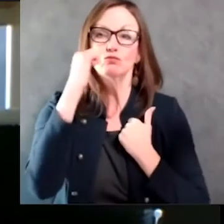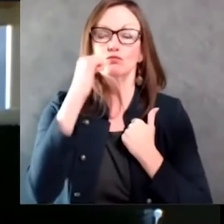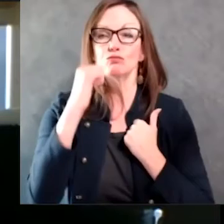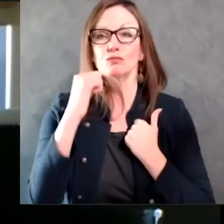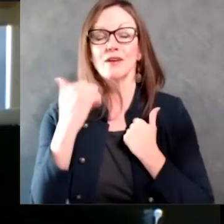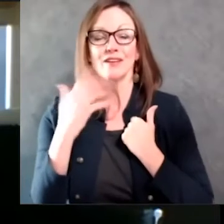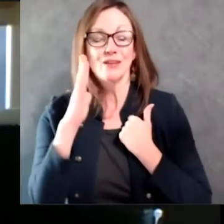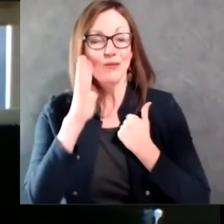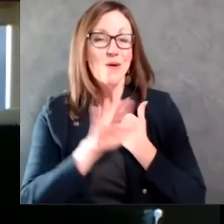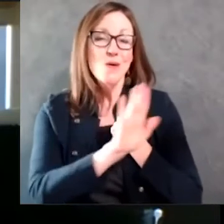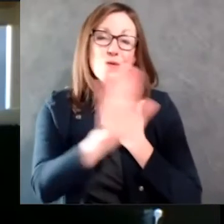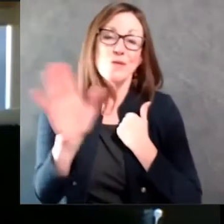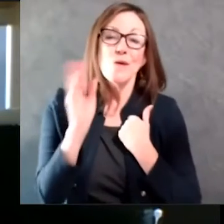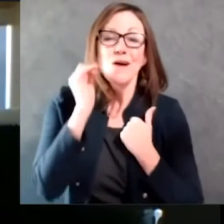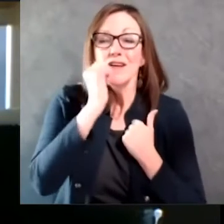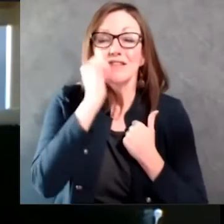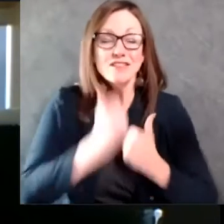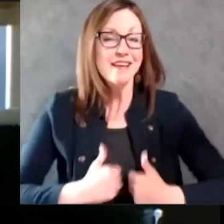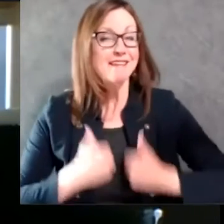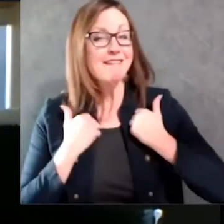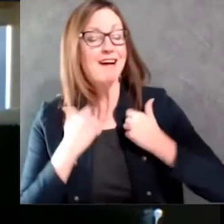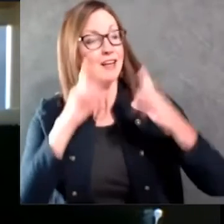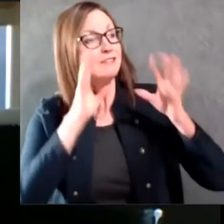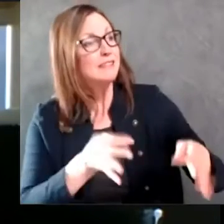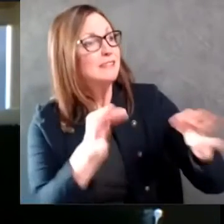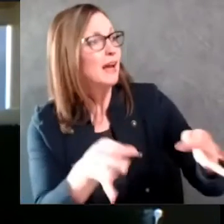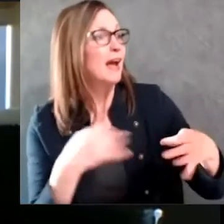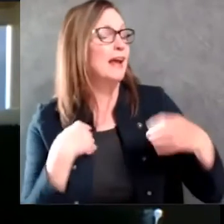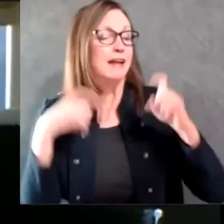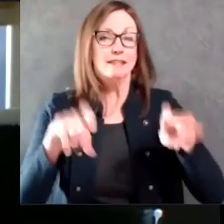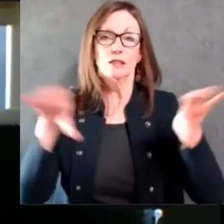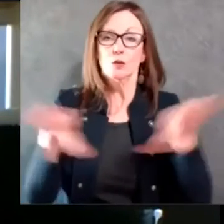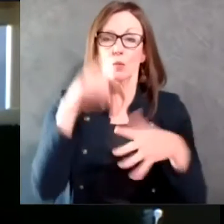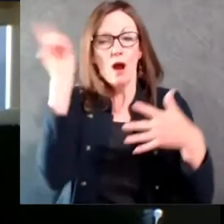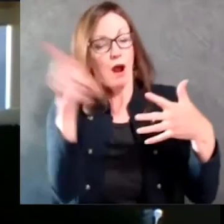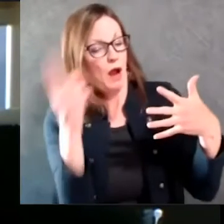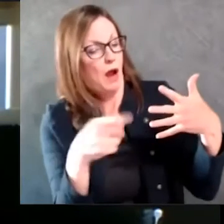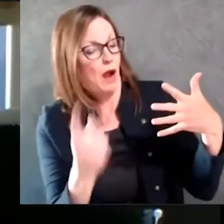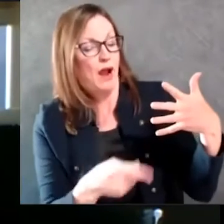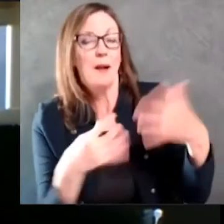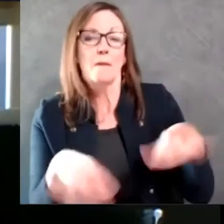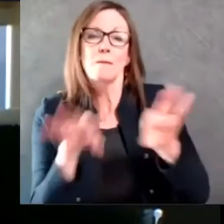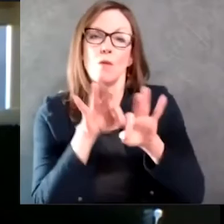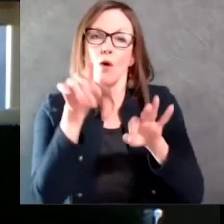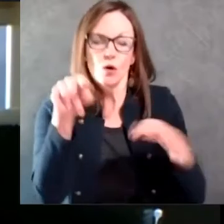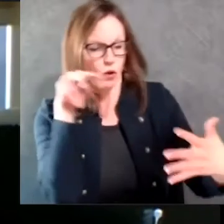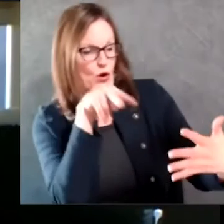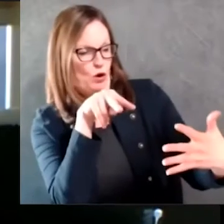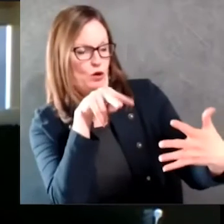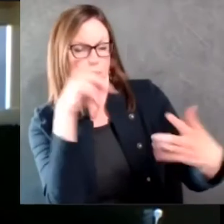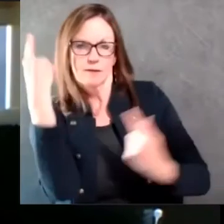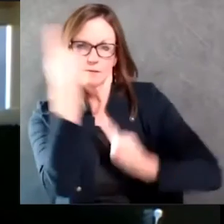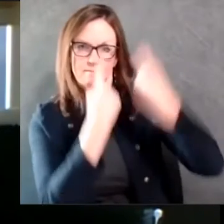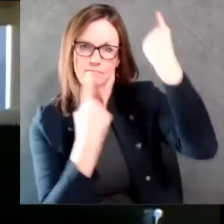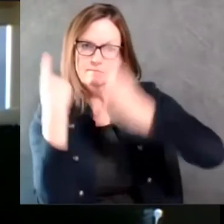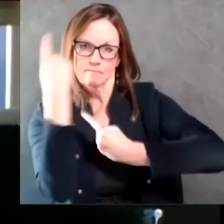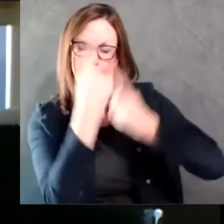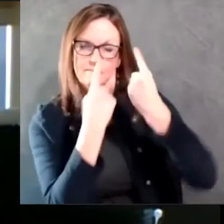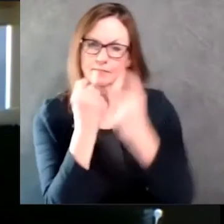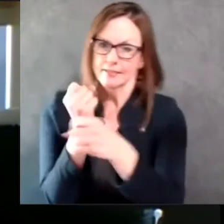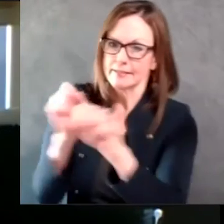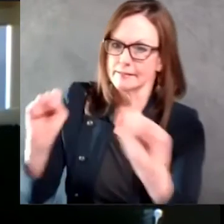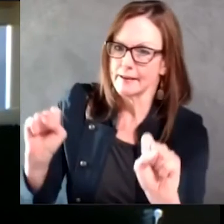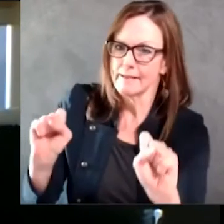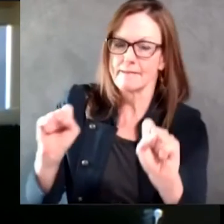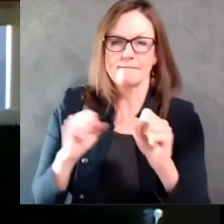leaders, and each and every individual would be, let's do our part, not only to keep us safe, but